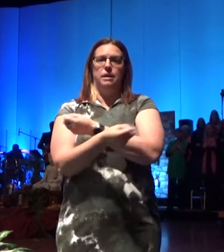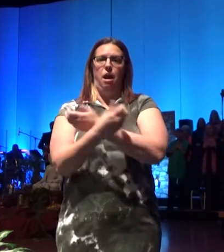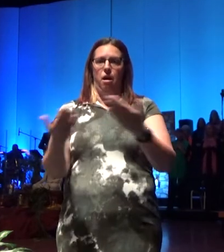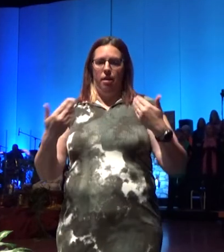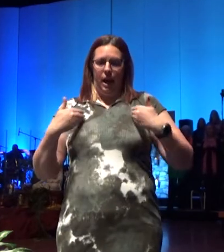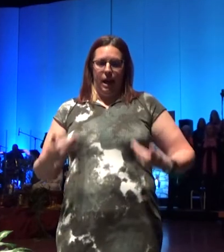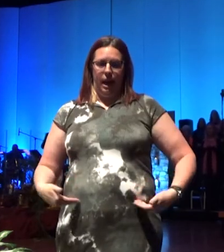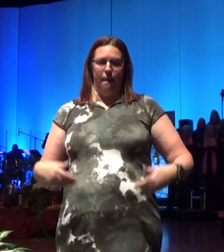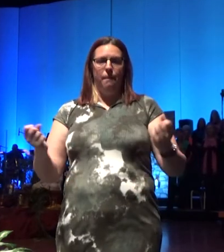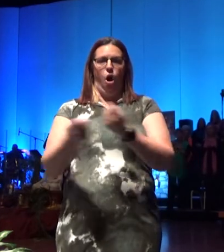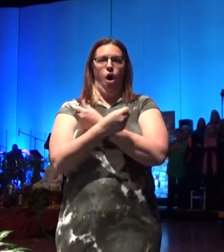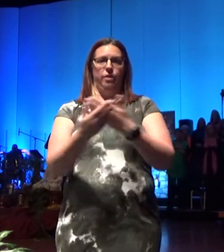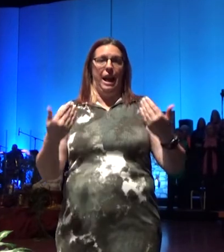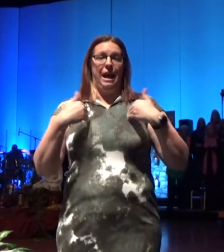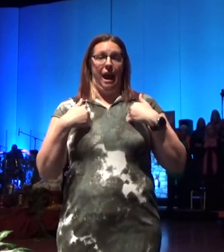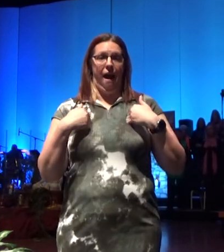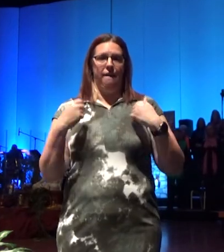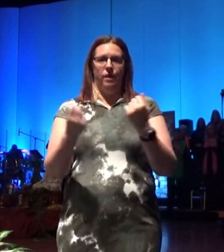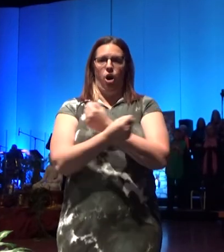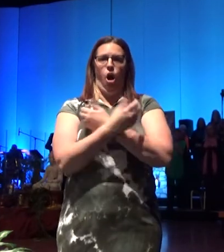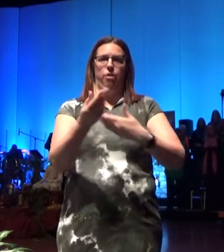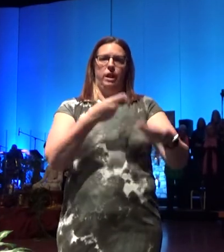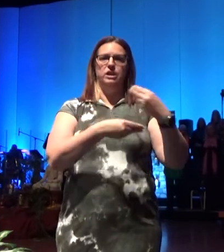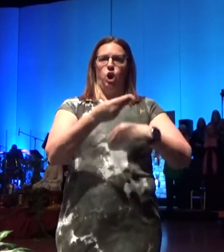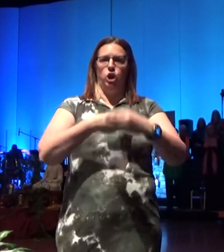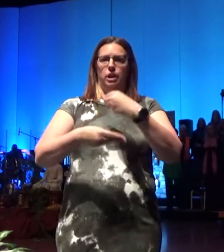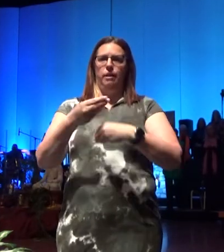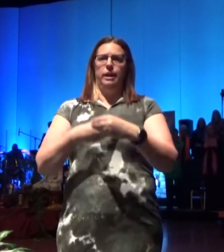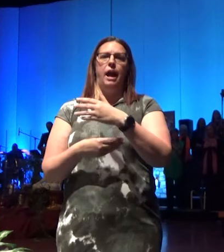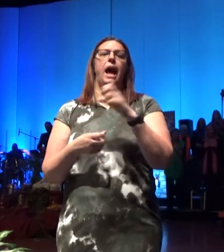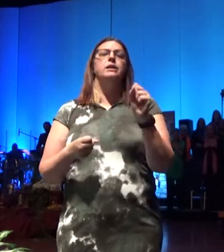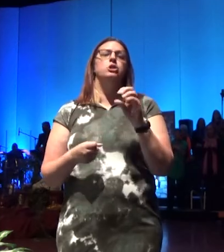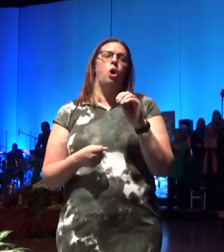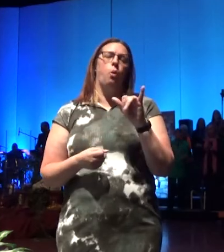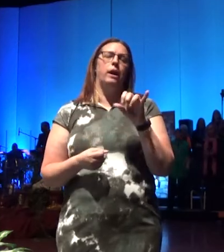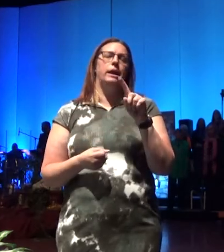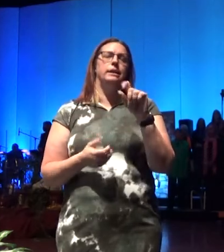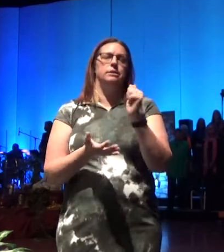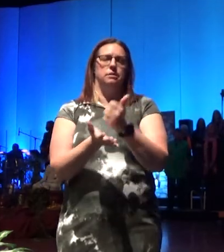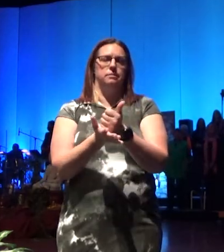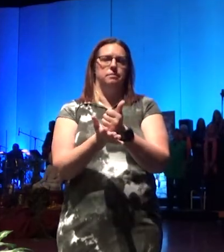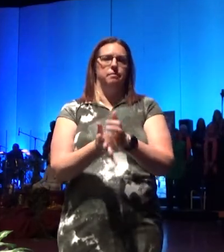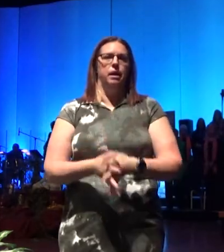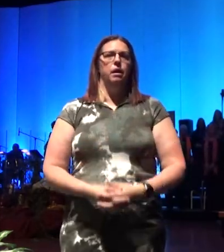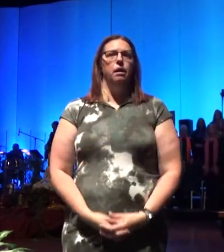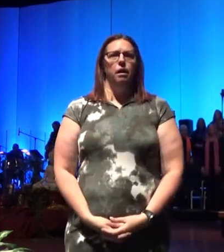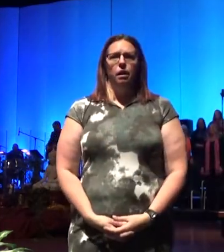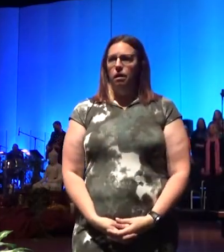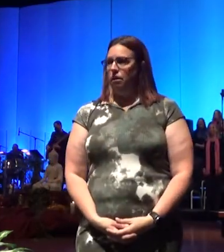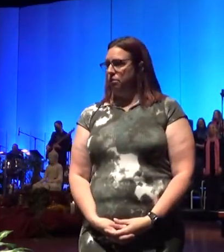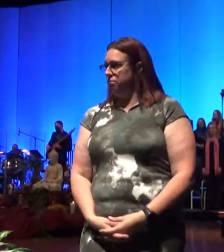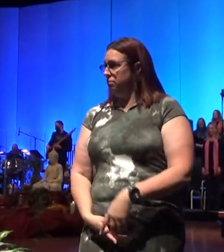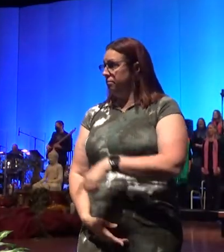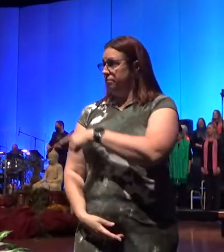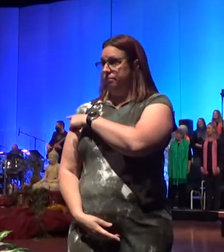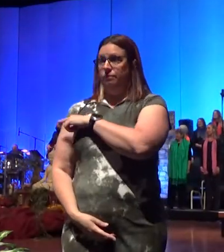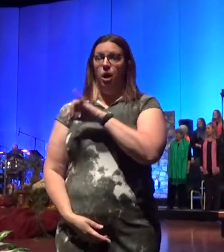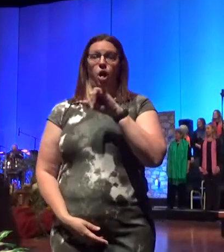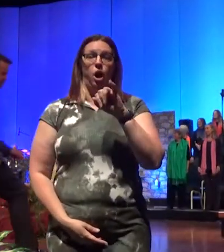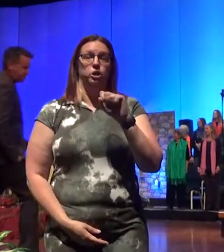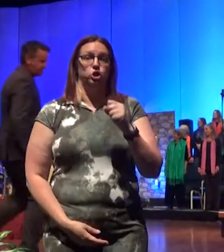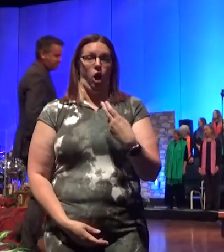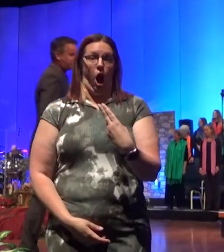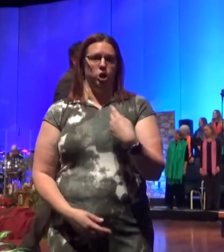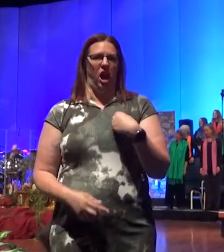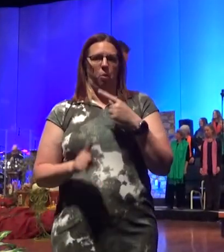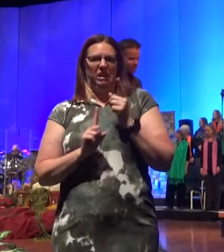have, and all that I circulate. And so it is. And Josh, I wanted to take a second just before the choir